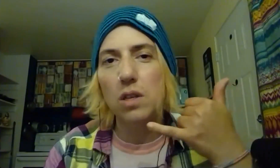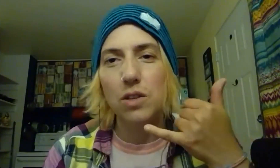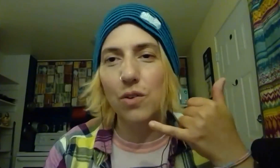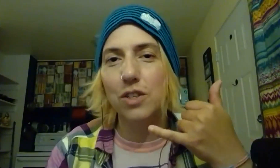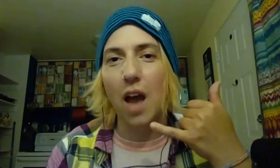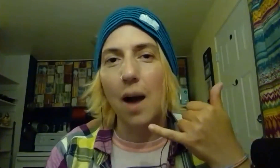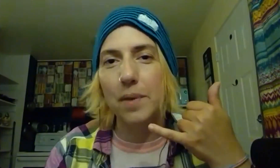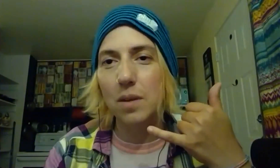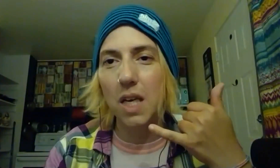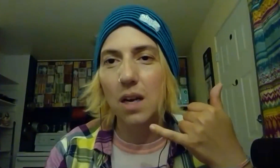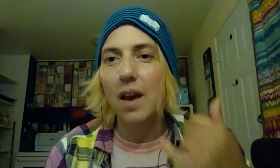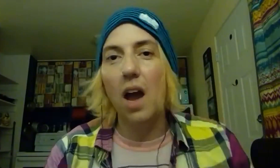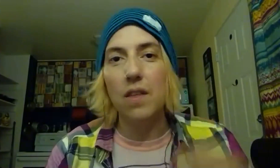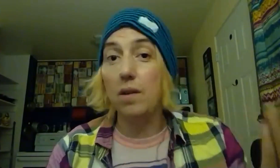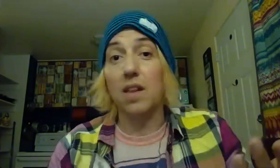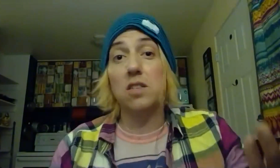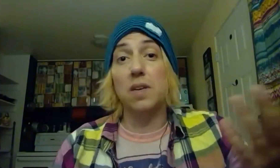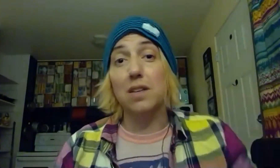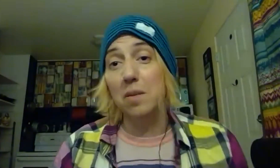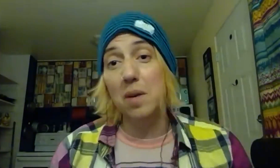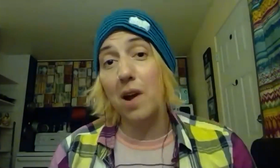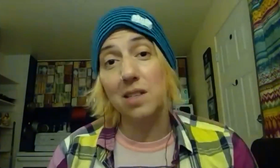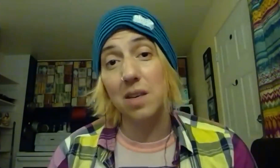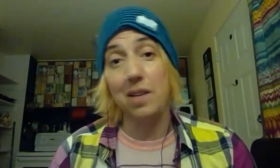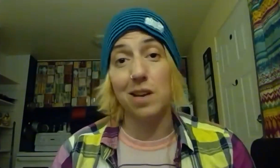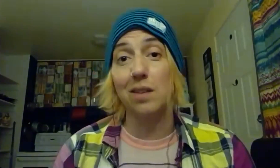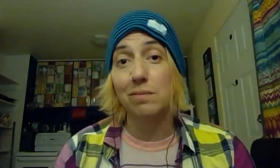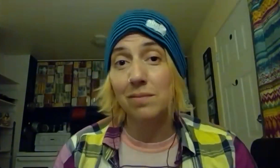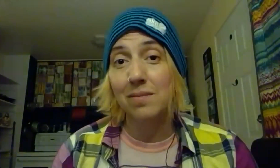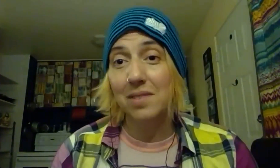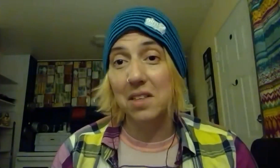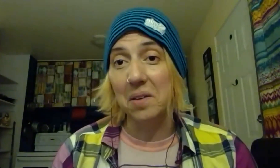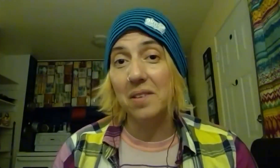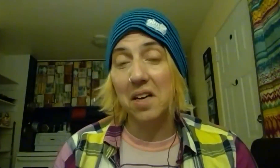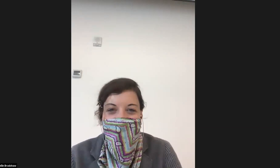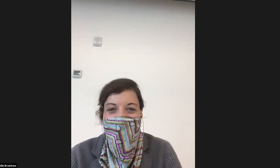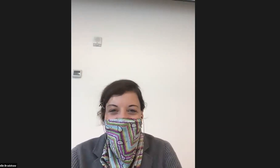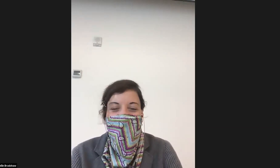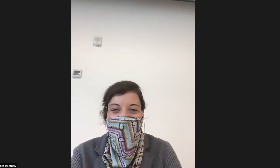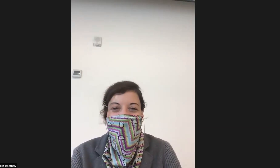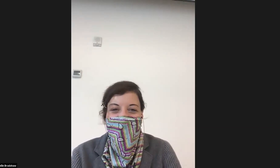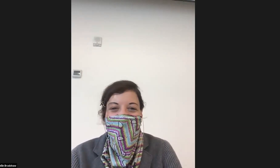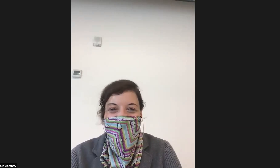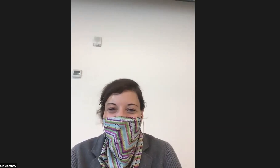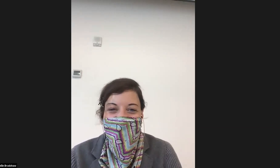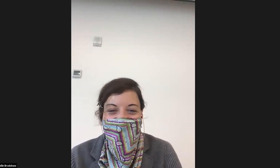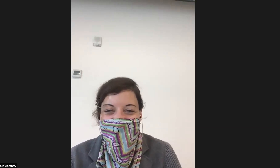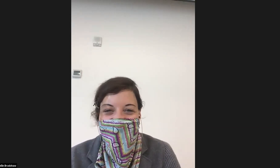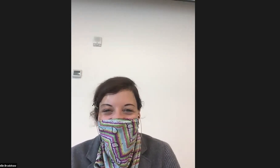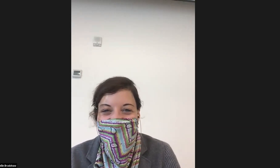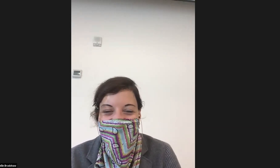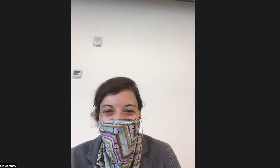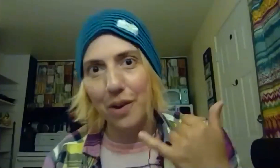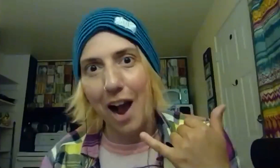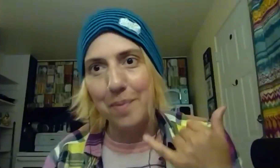dude, you know what just happened to me? And then that's basically me practicing my set, you know. Awesome. So I just keep telling, oh